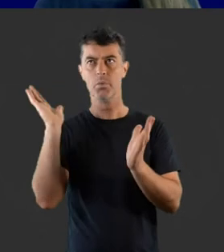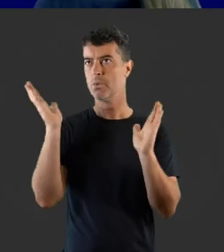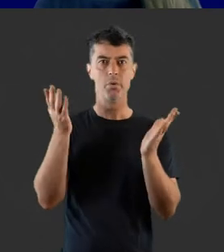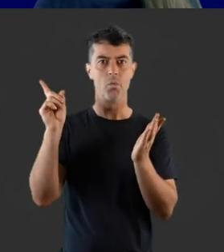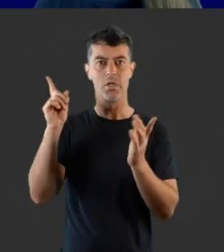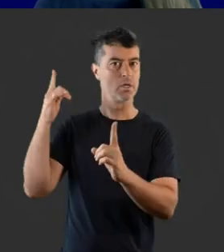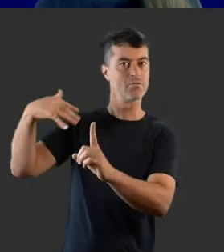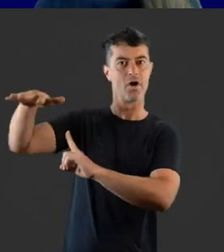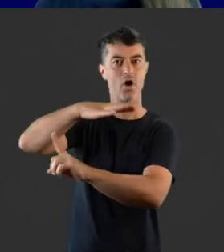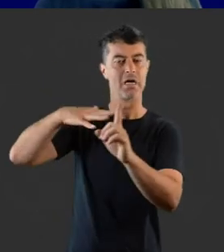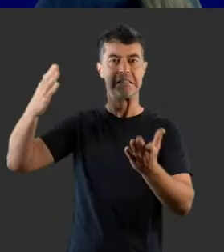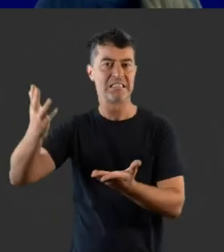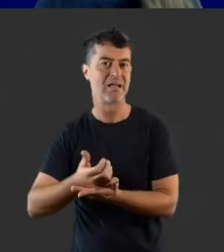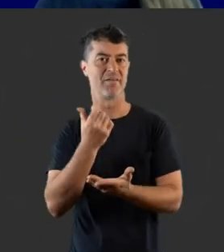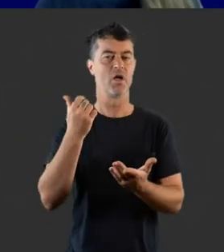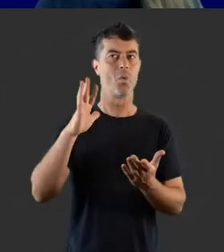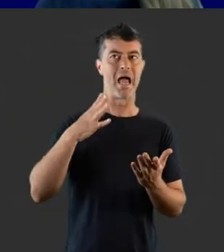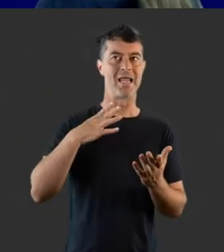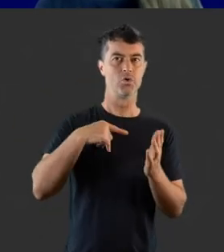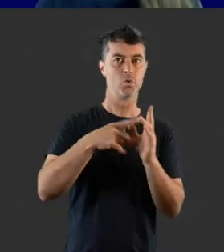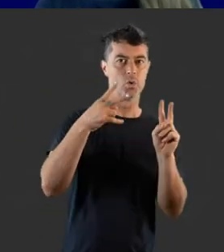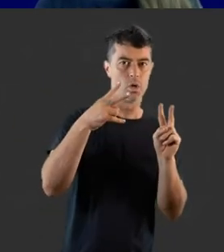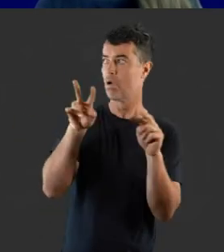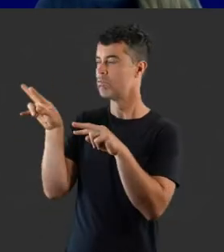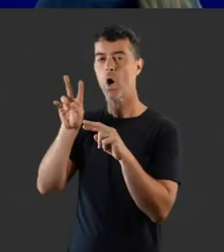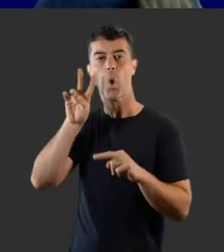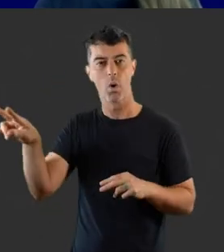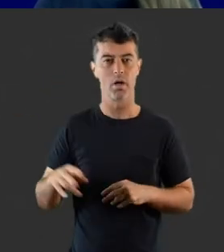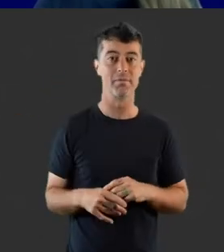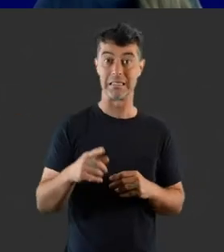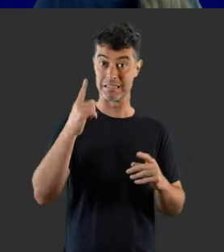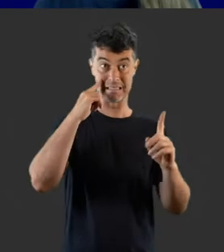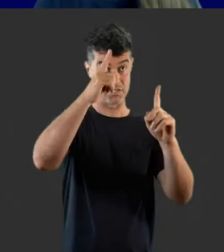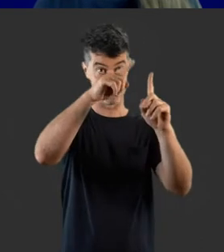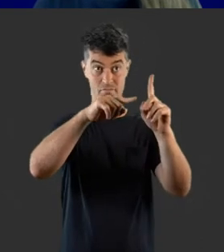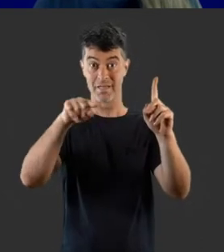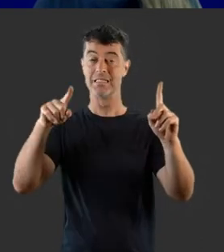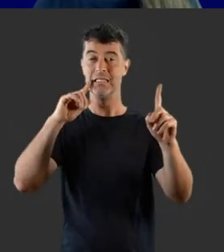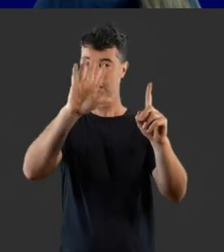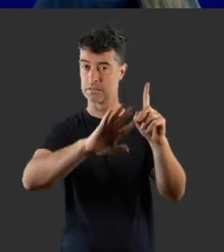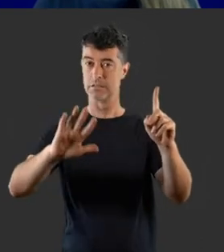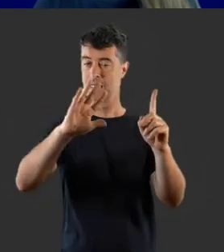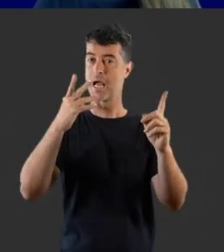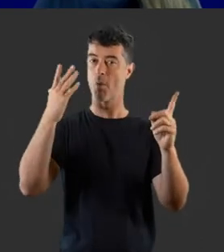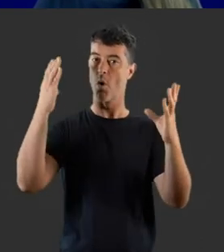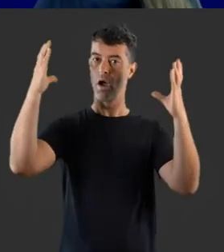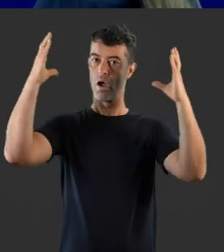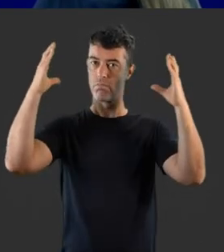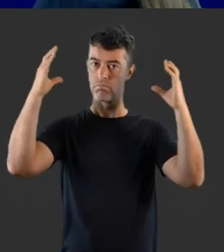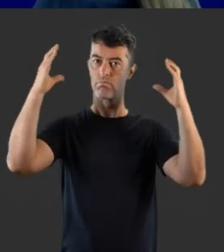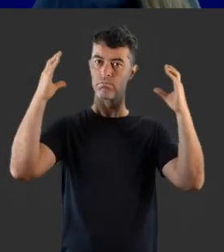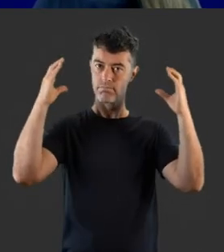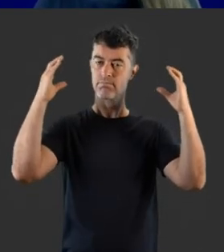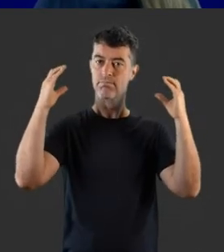awareness of what's in the environment, without the need to look. As you move down the graph, you move into the regions of